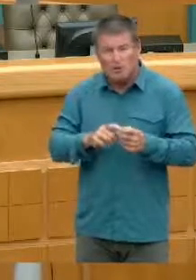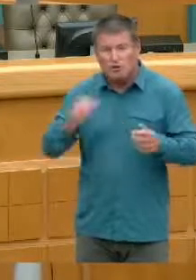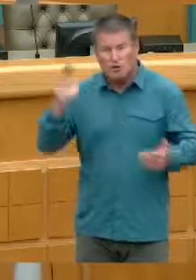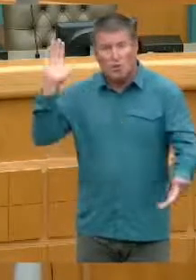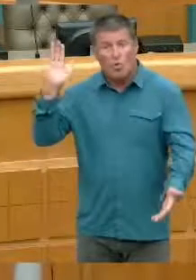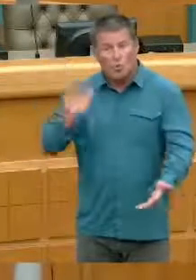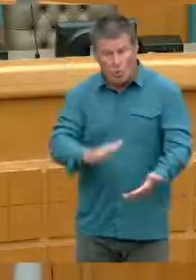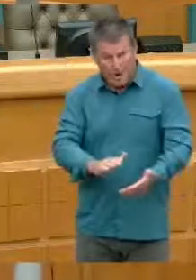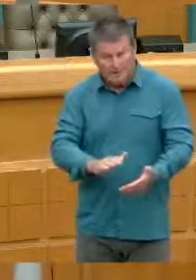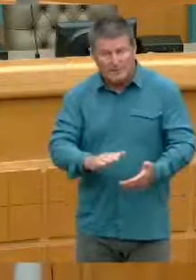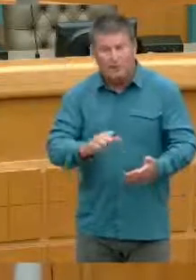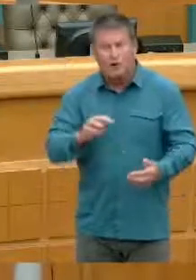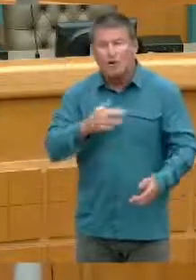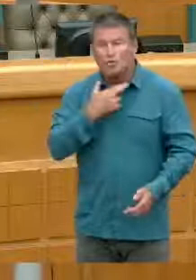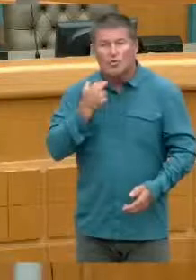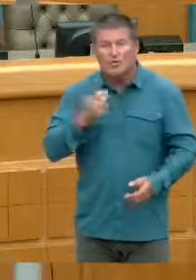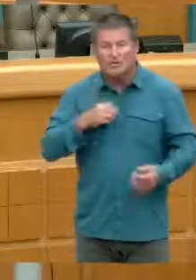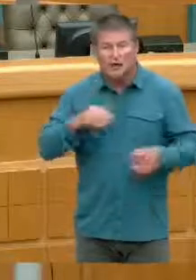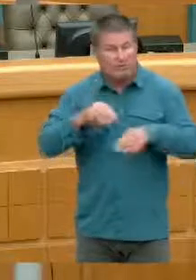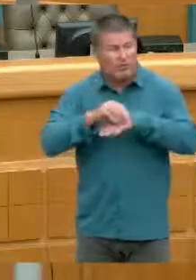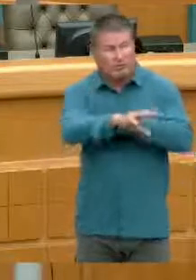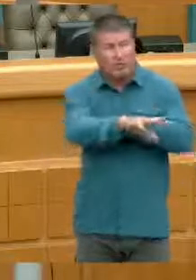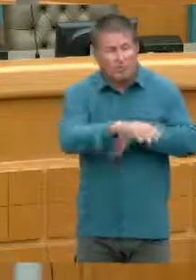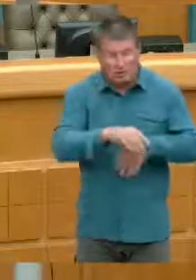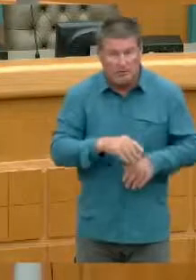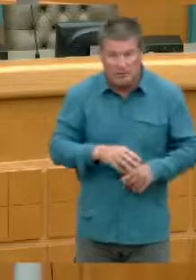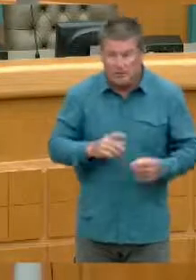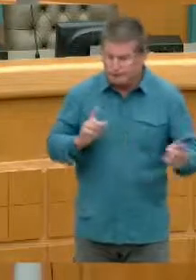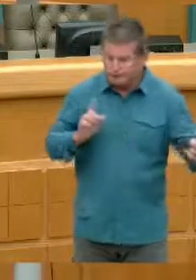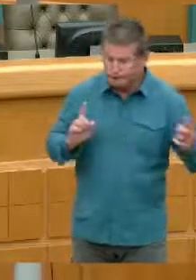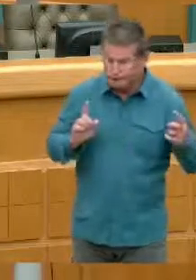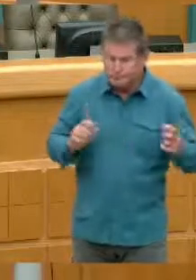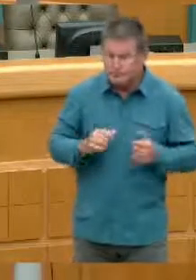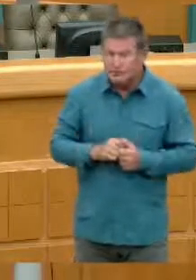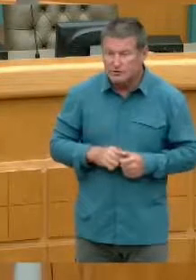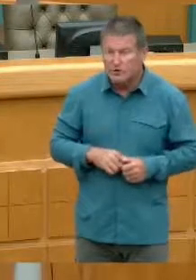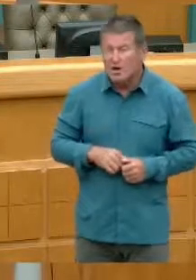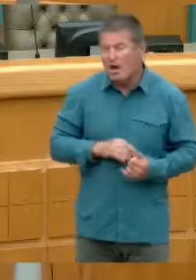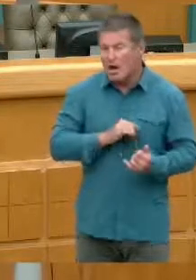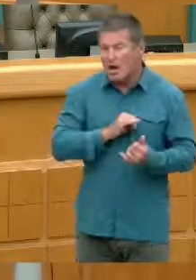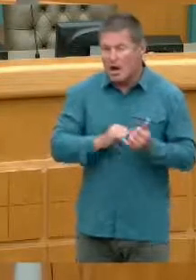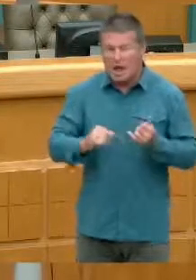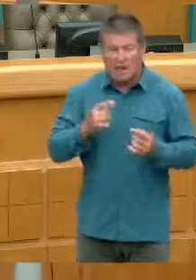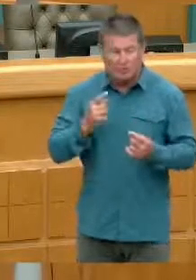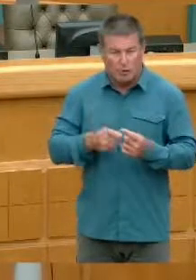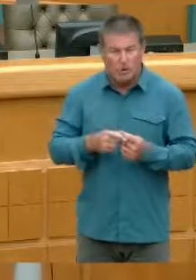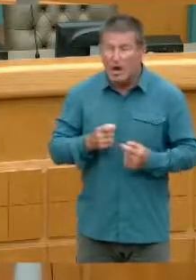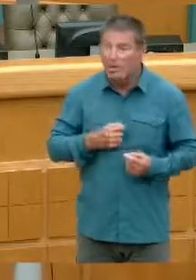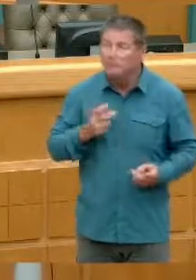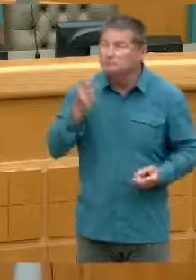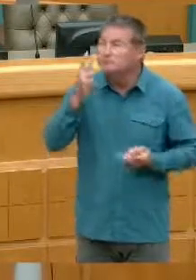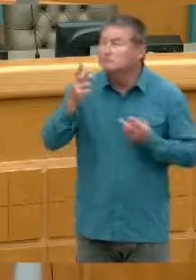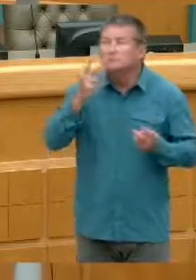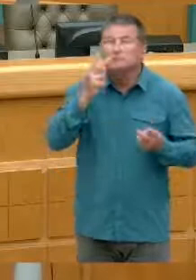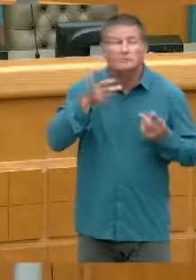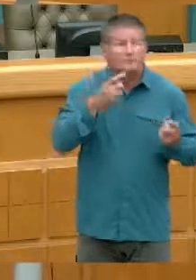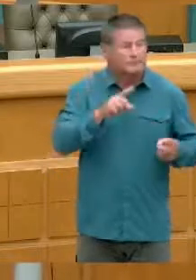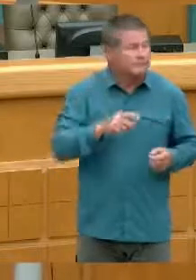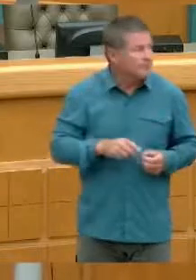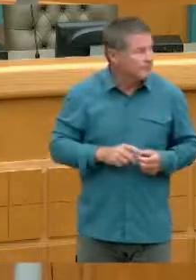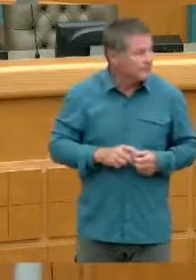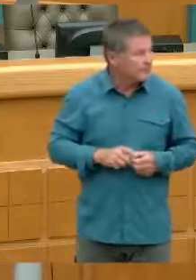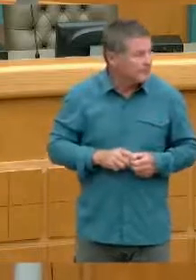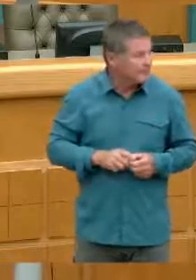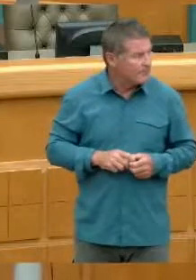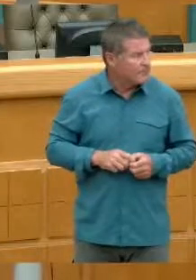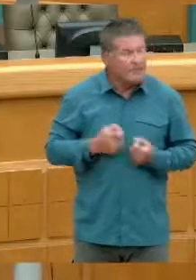We're wrapping up here. One thing I just want to point out, I've been going out and looking at what's happening in the Coastal Bend area sporadically,